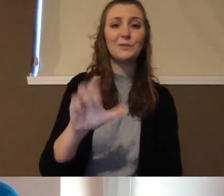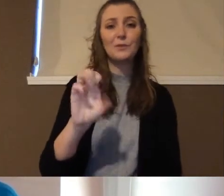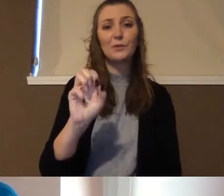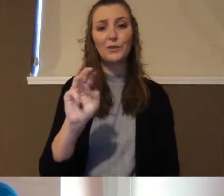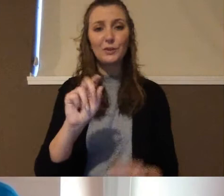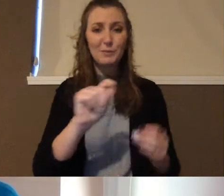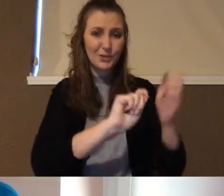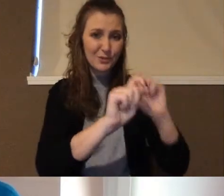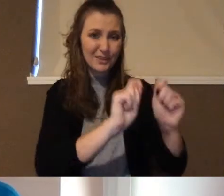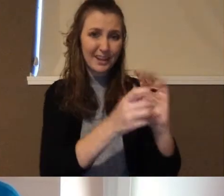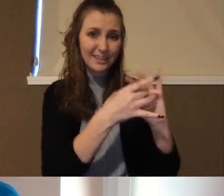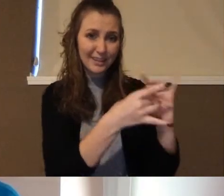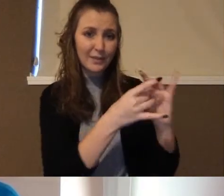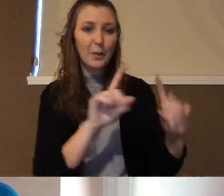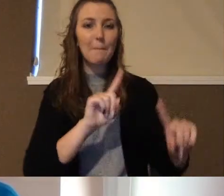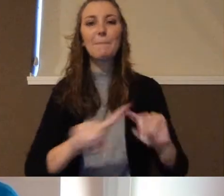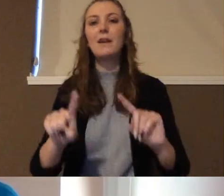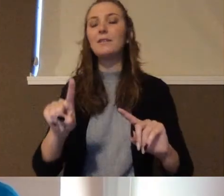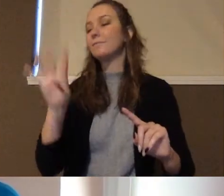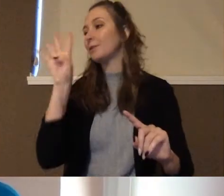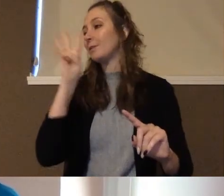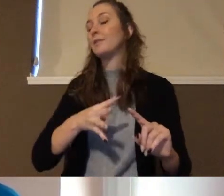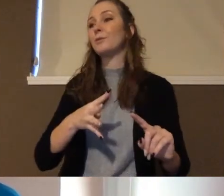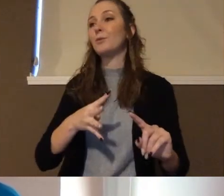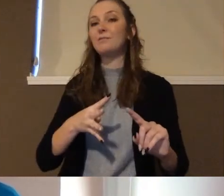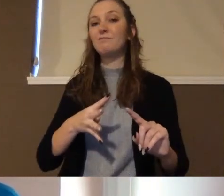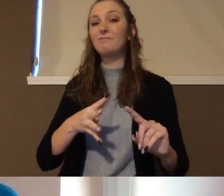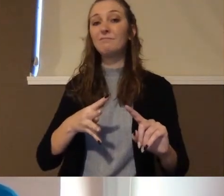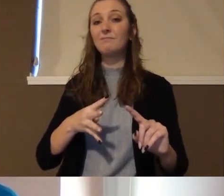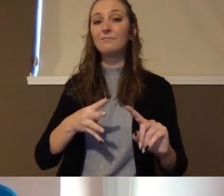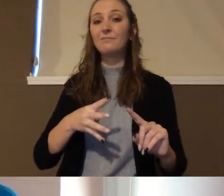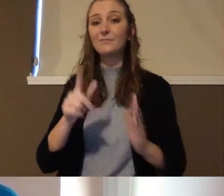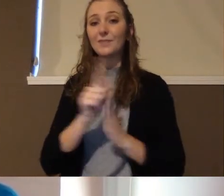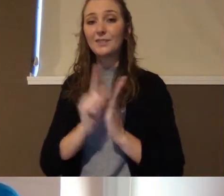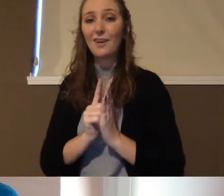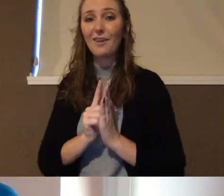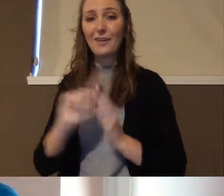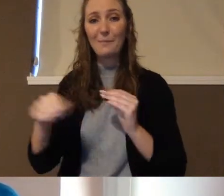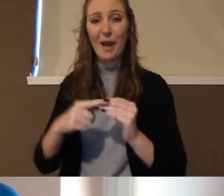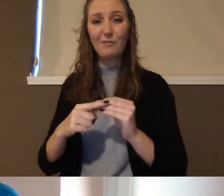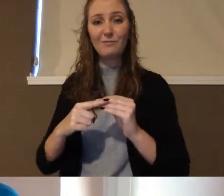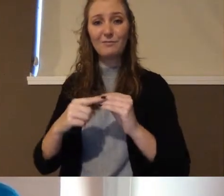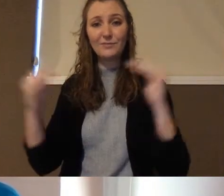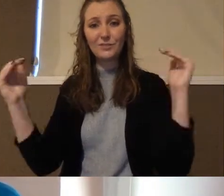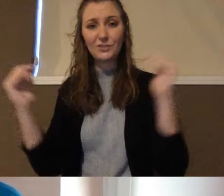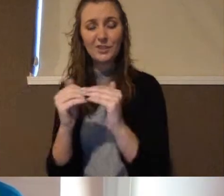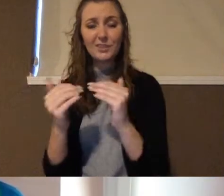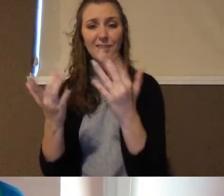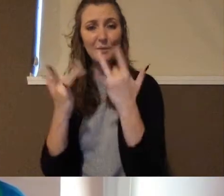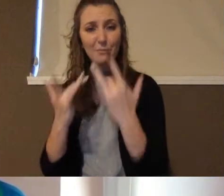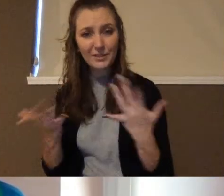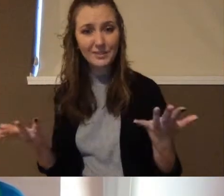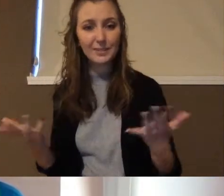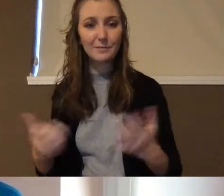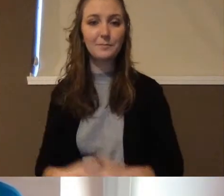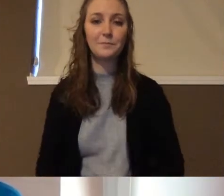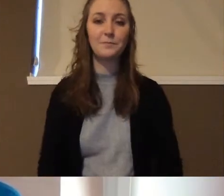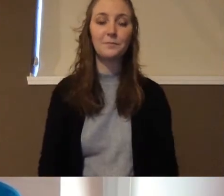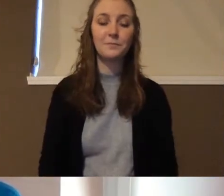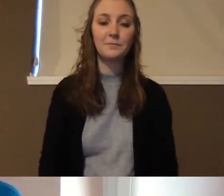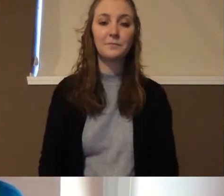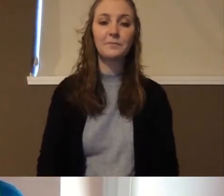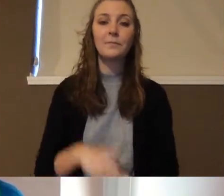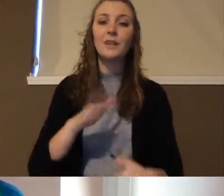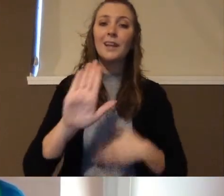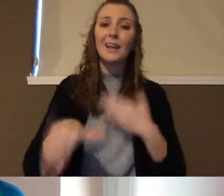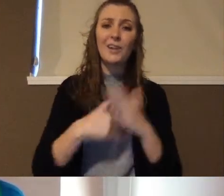law, justice and mercy. In all these ways, Jesus